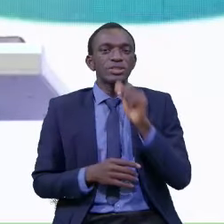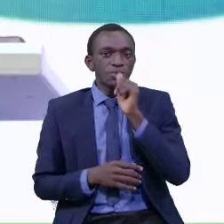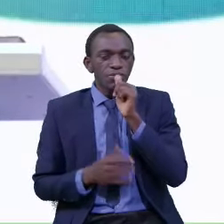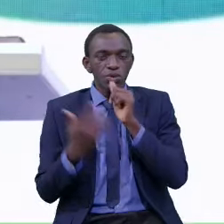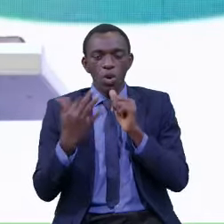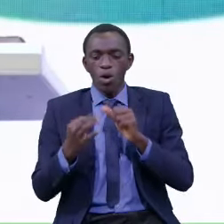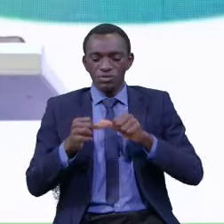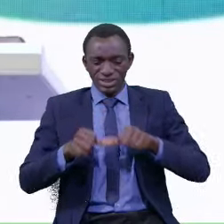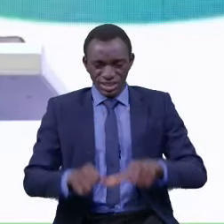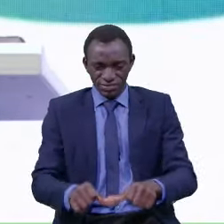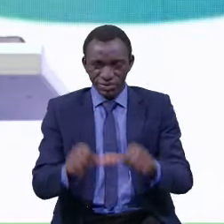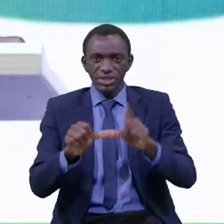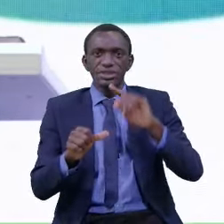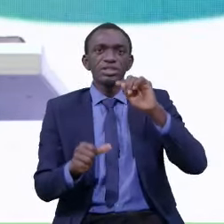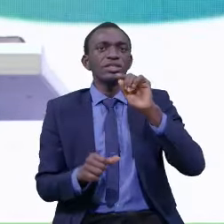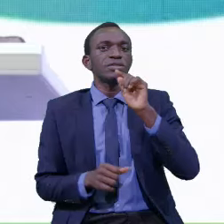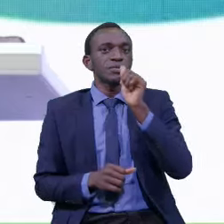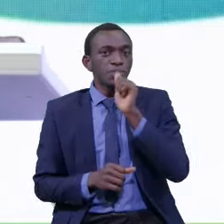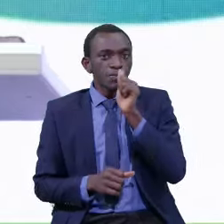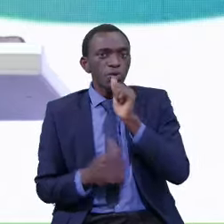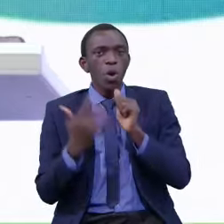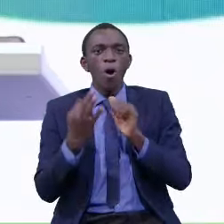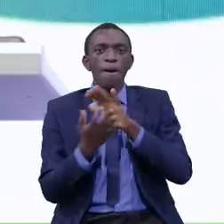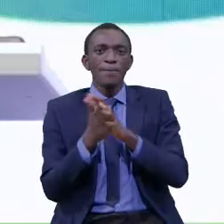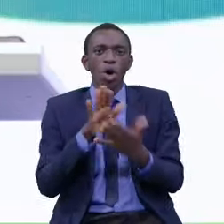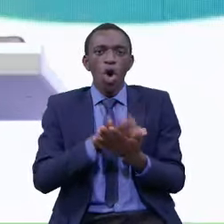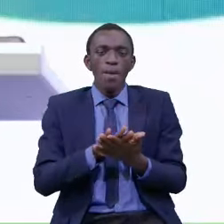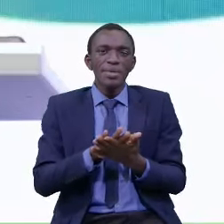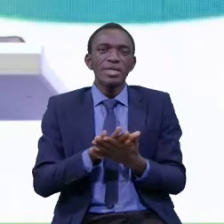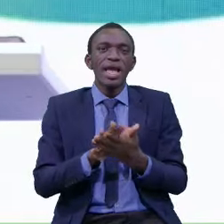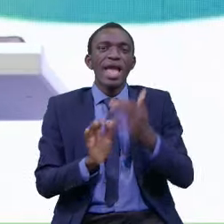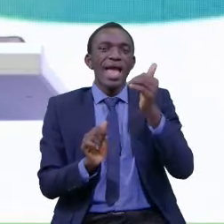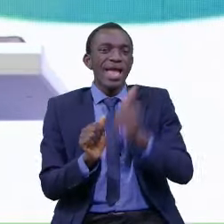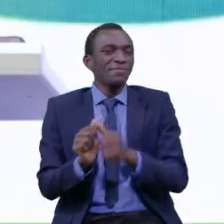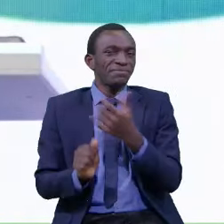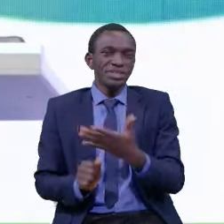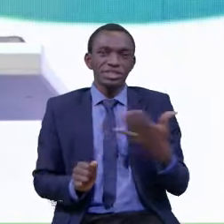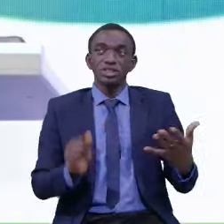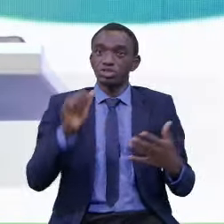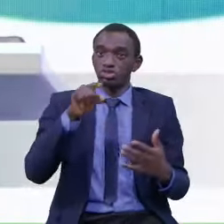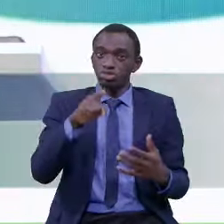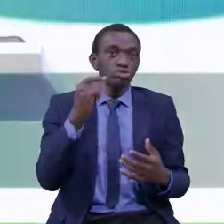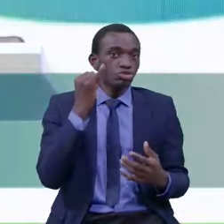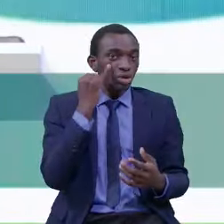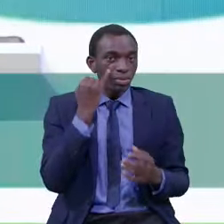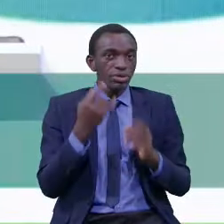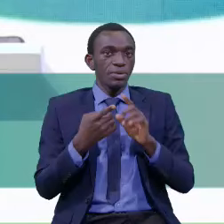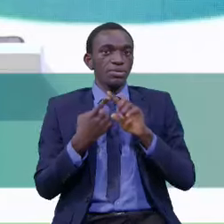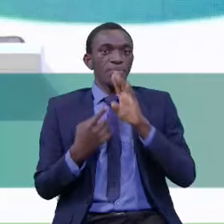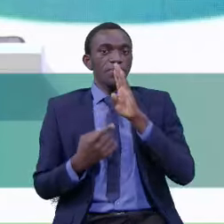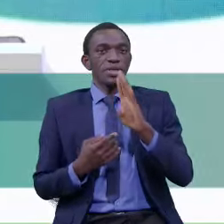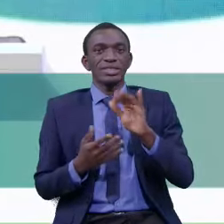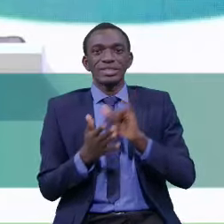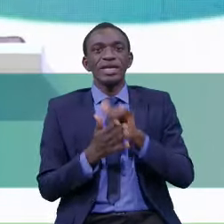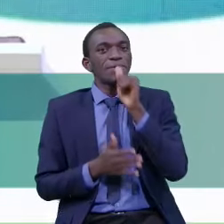being everything you ought to be. That secret is in the Lord. You will